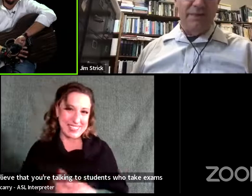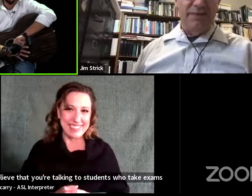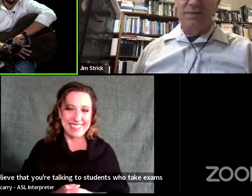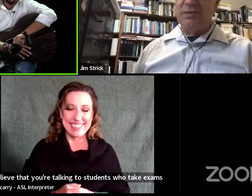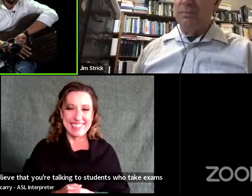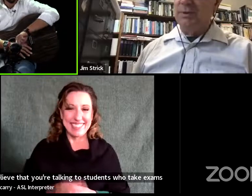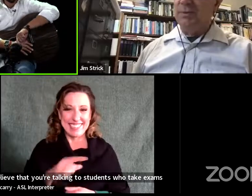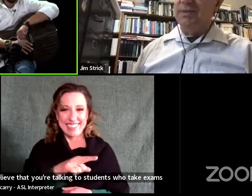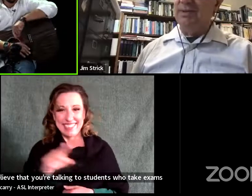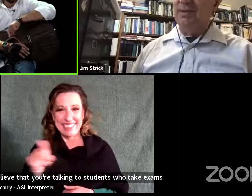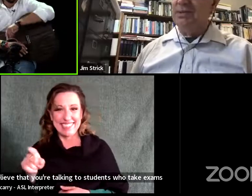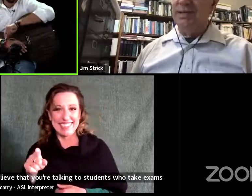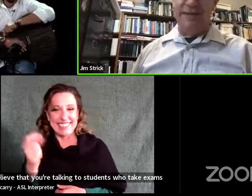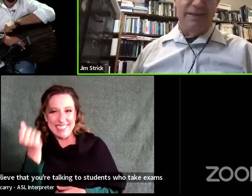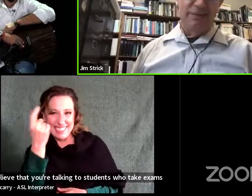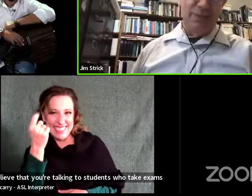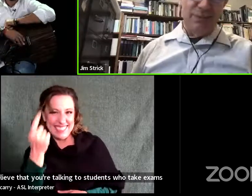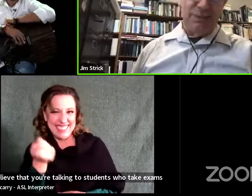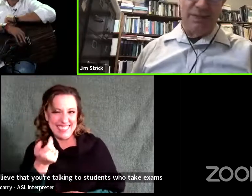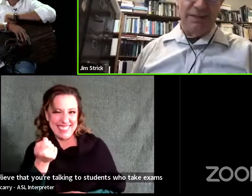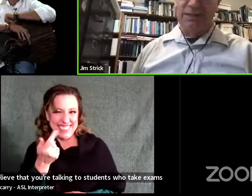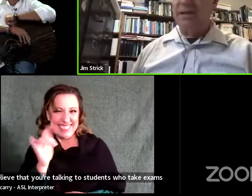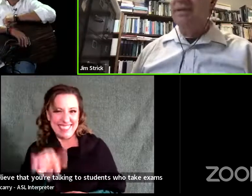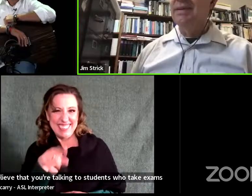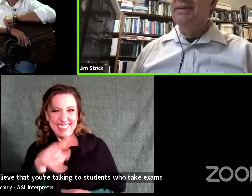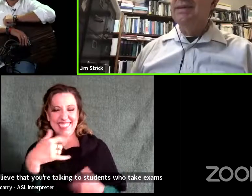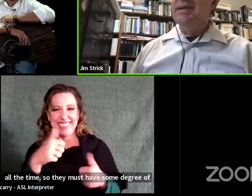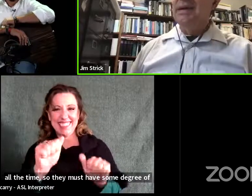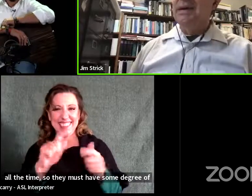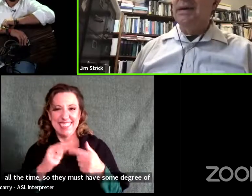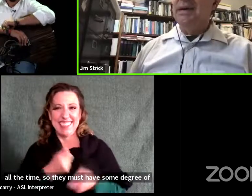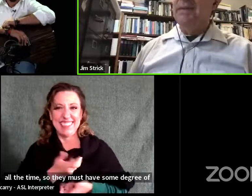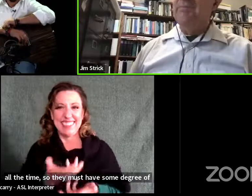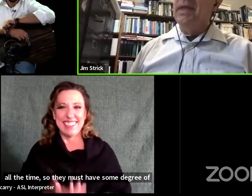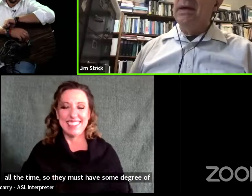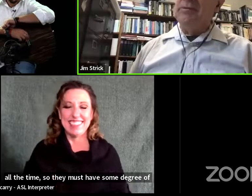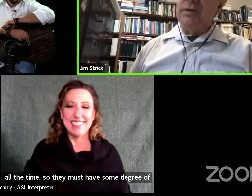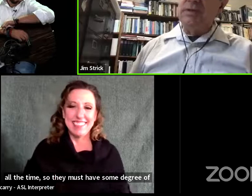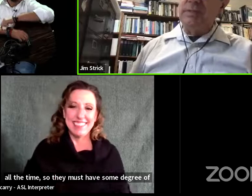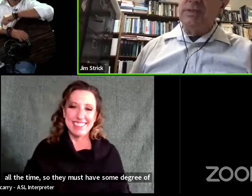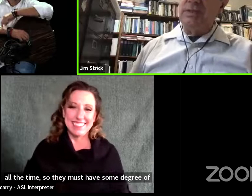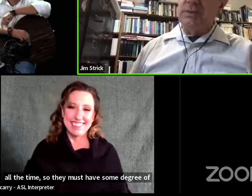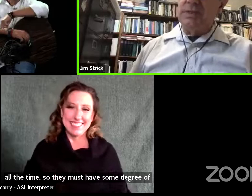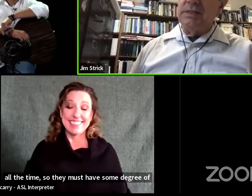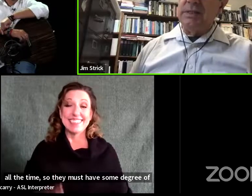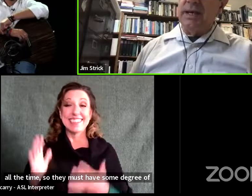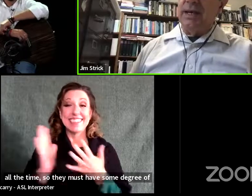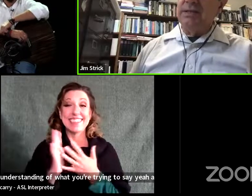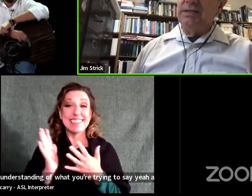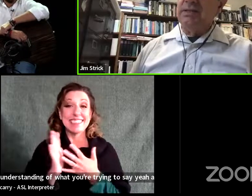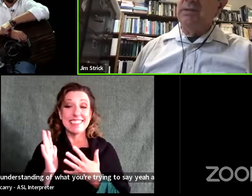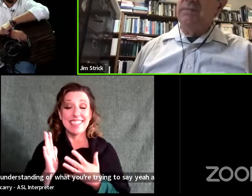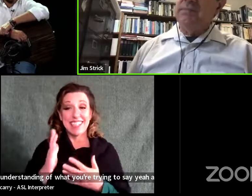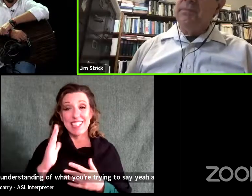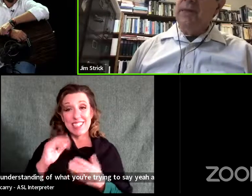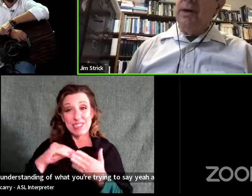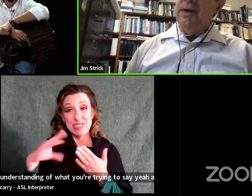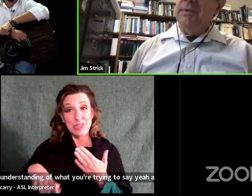they must have some degree of understanding of what you're trying to say. Yeah. A freshman student